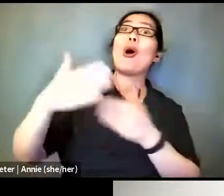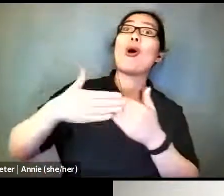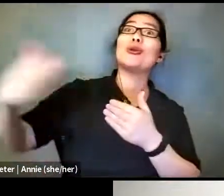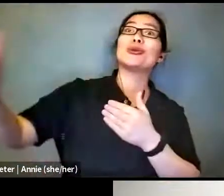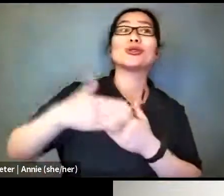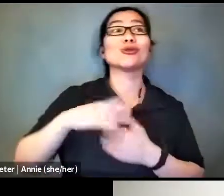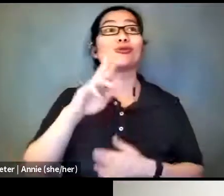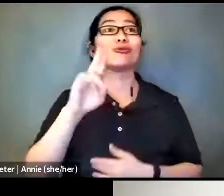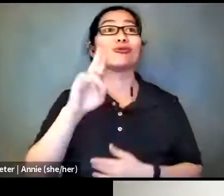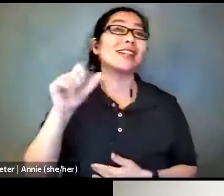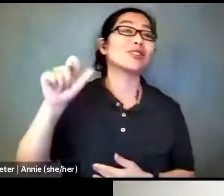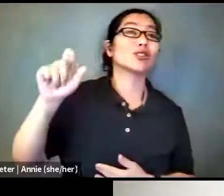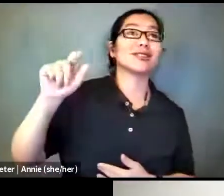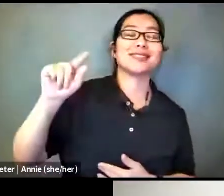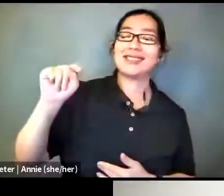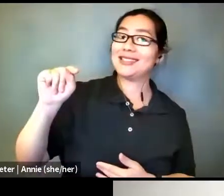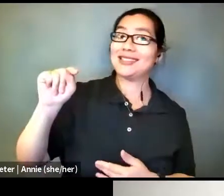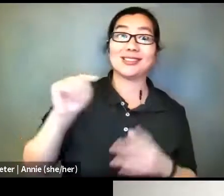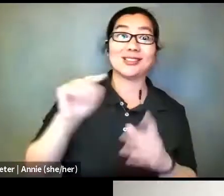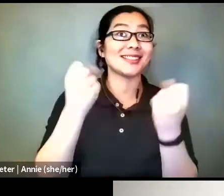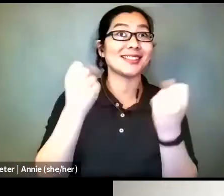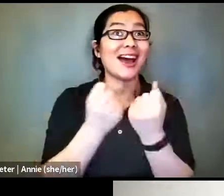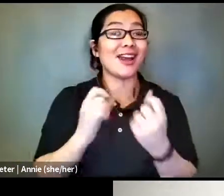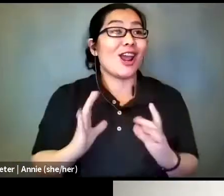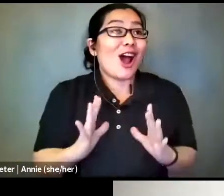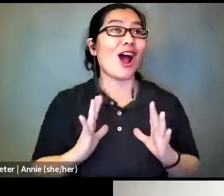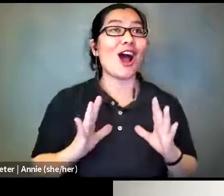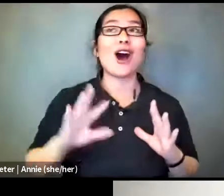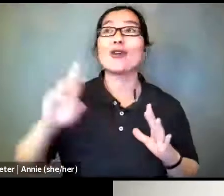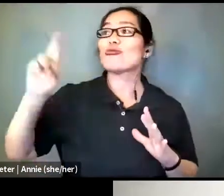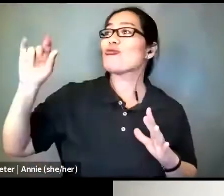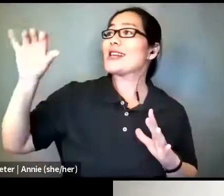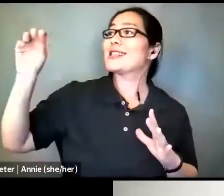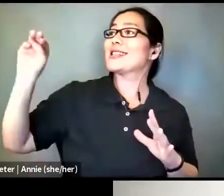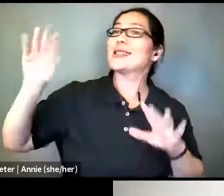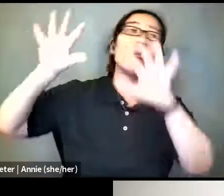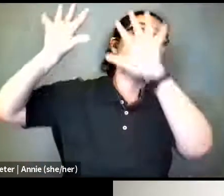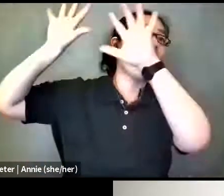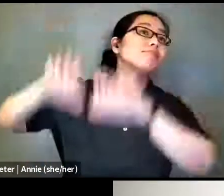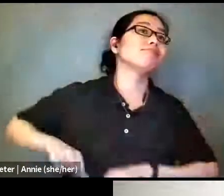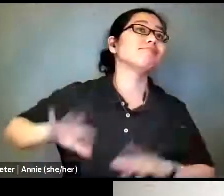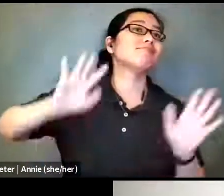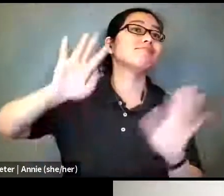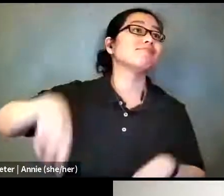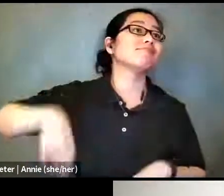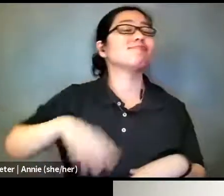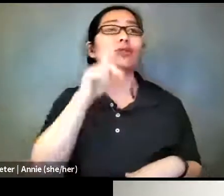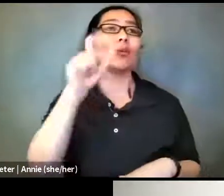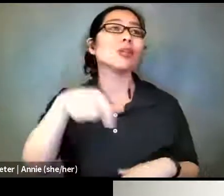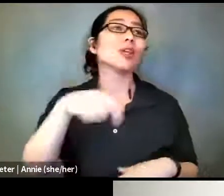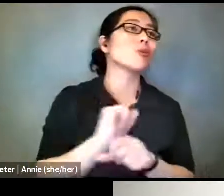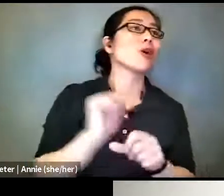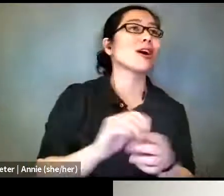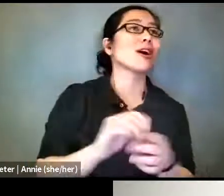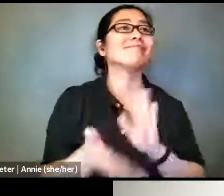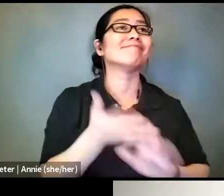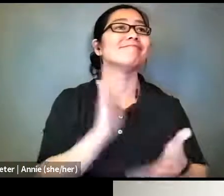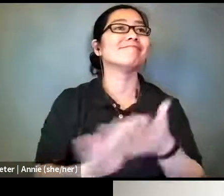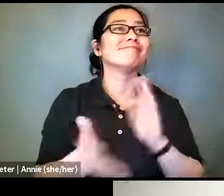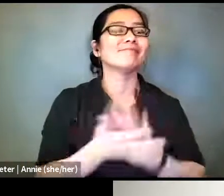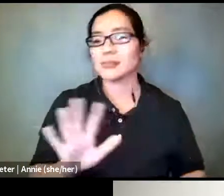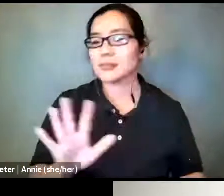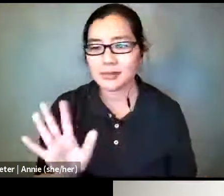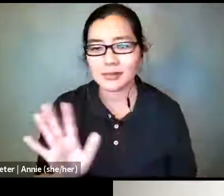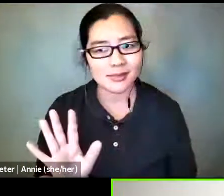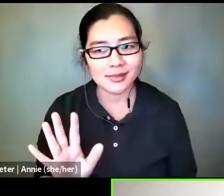and it's really important to acknowledge that in ourselves, forgive ourselves for it, so that we can move